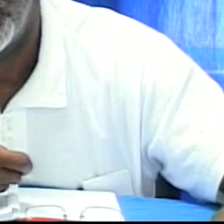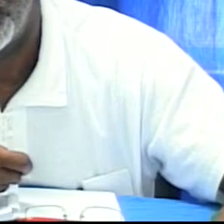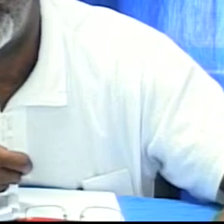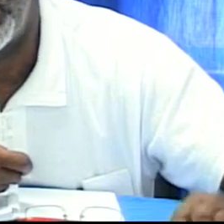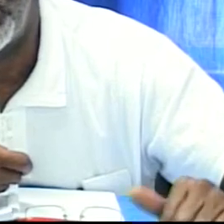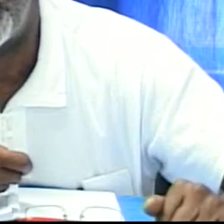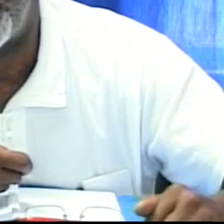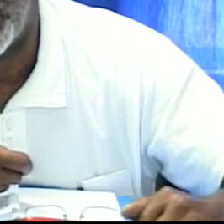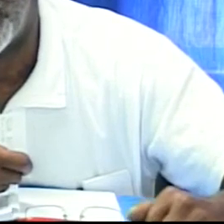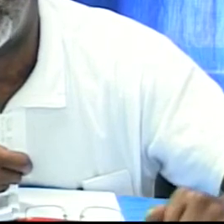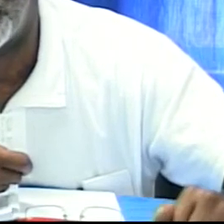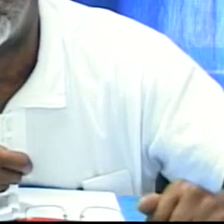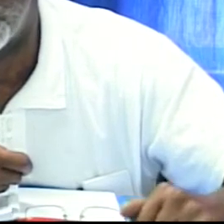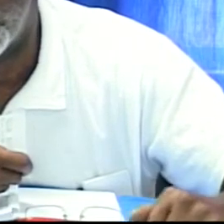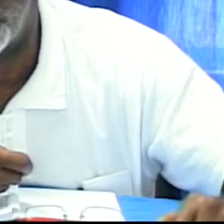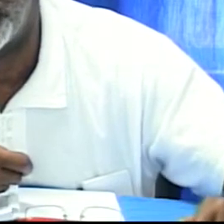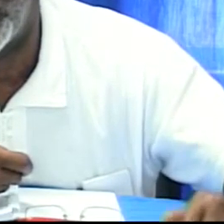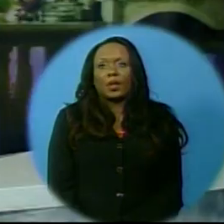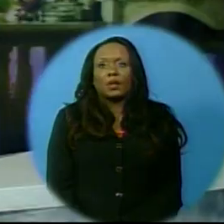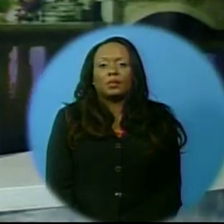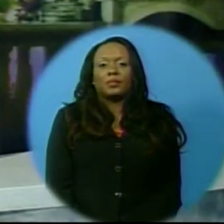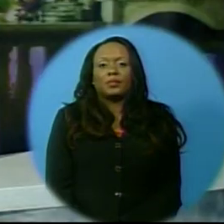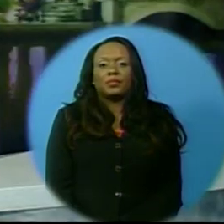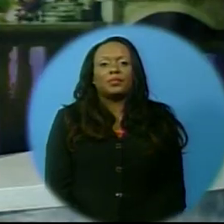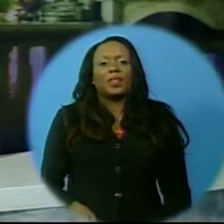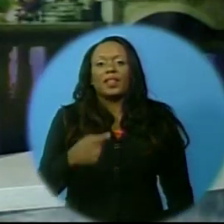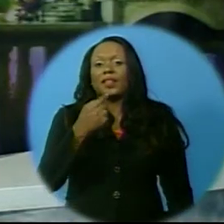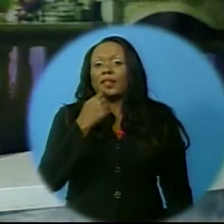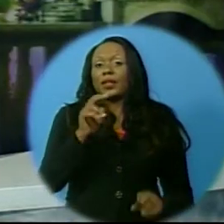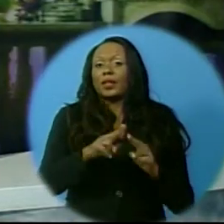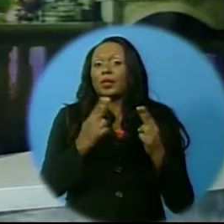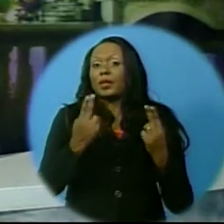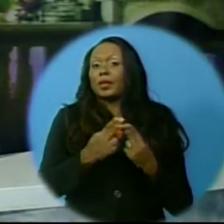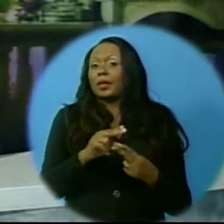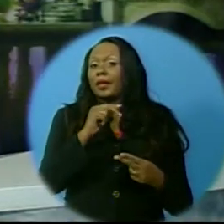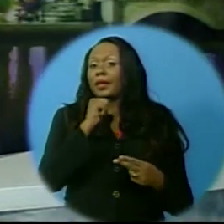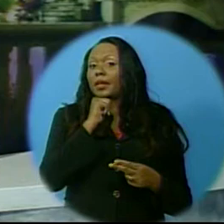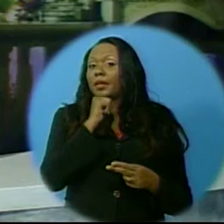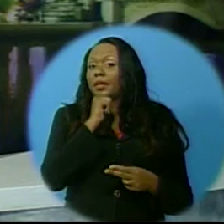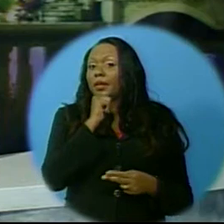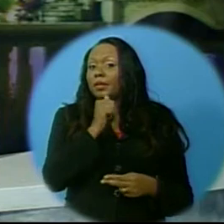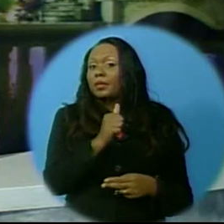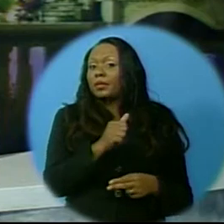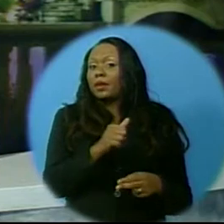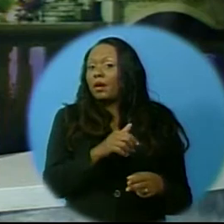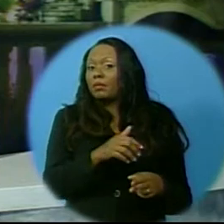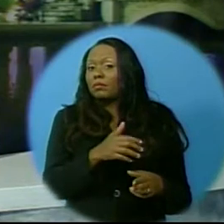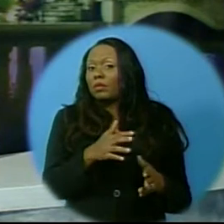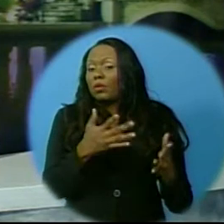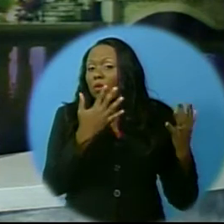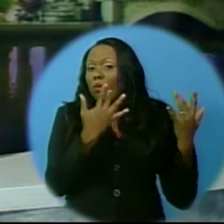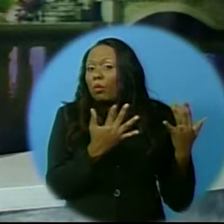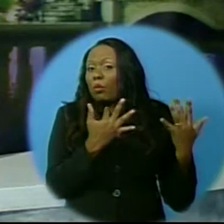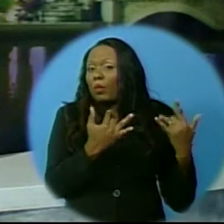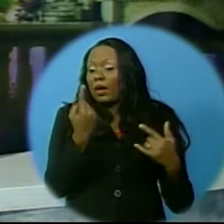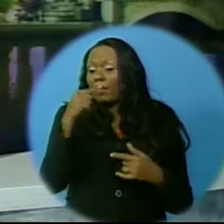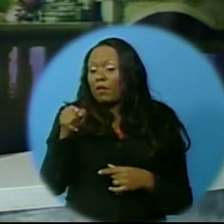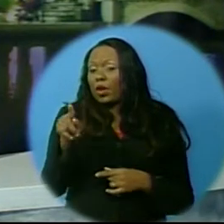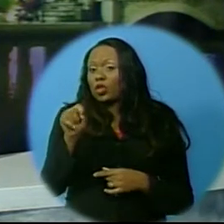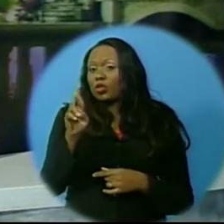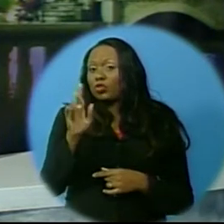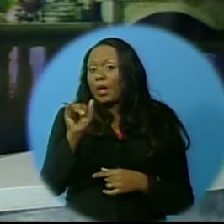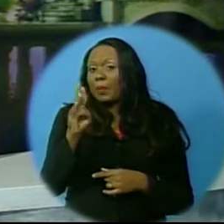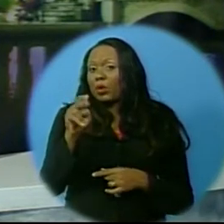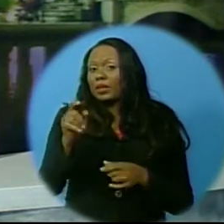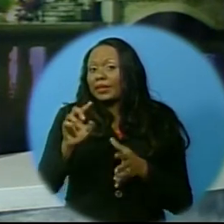union, then they should have had things rolling. Mr. Clark also says the union is not prepared to wait indefinitely on the